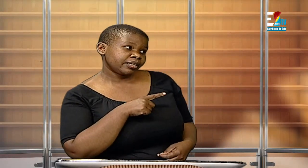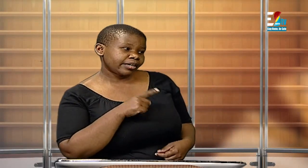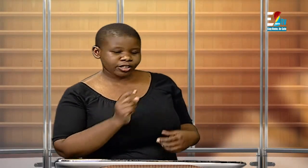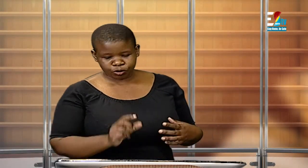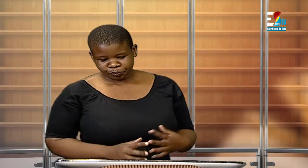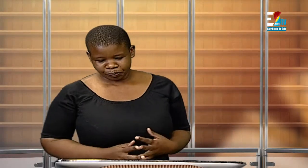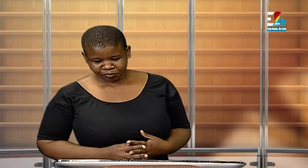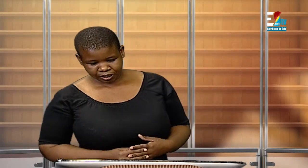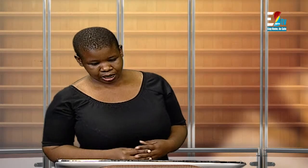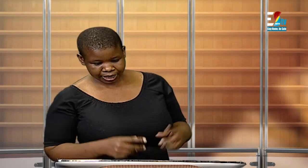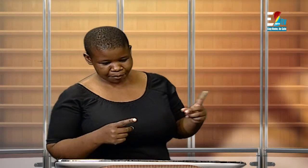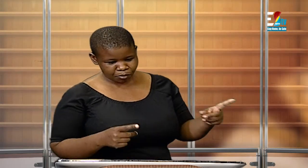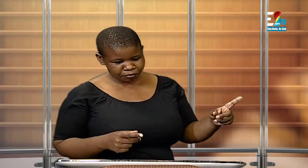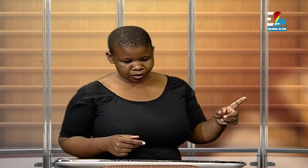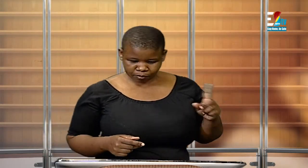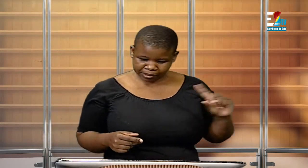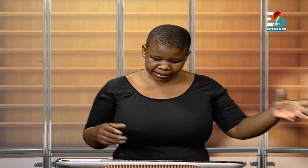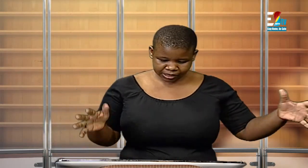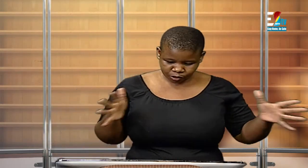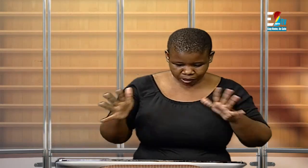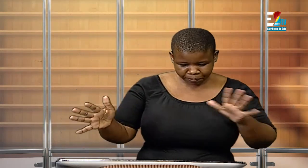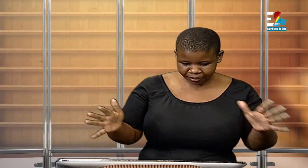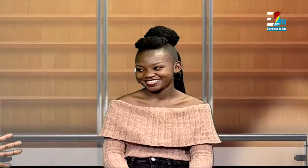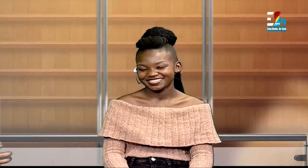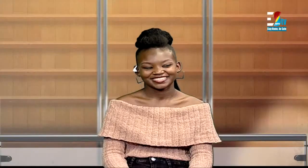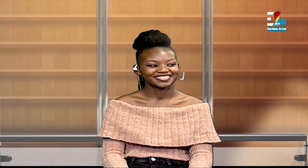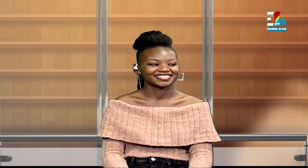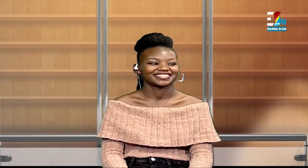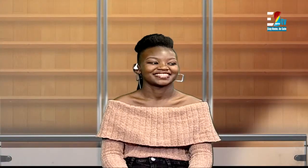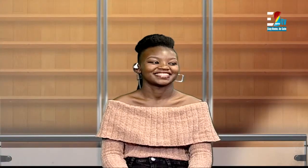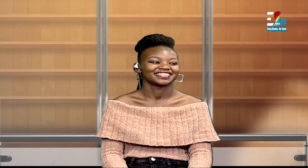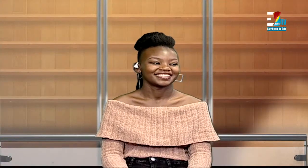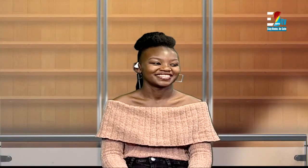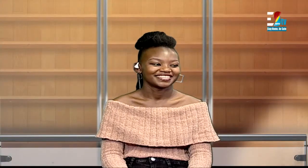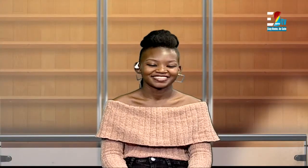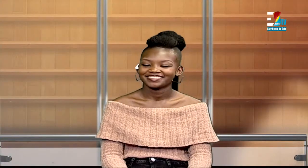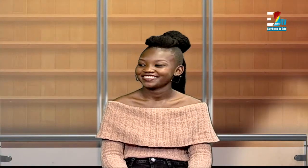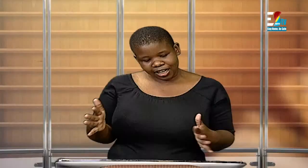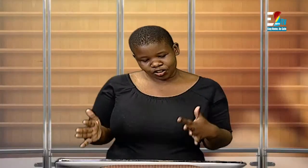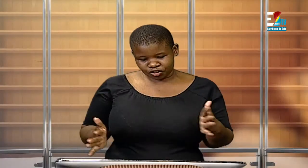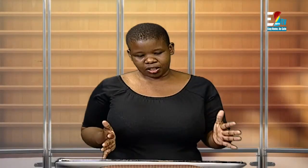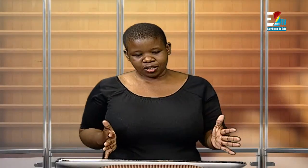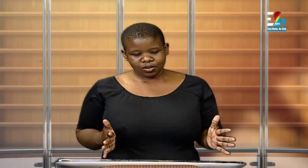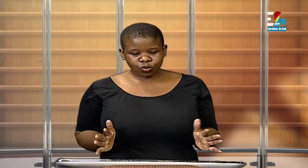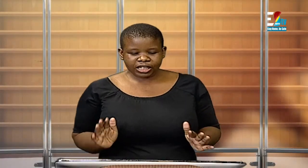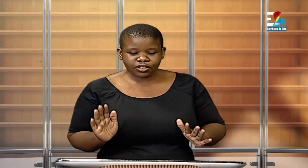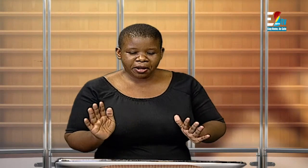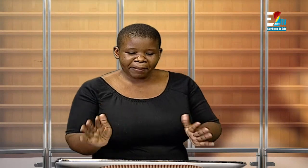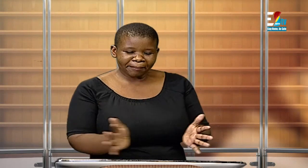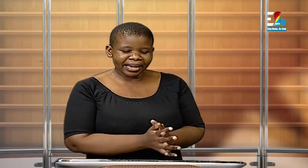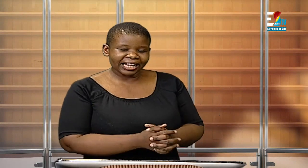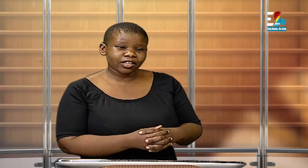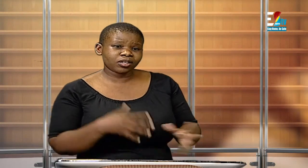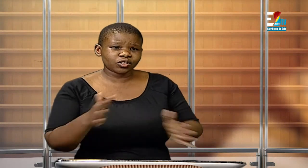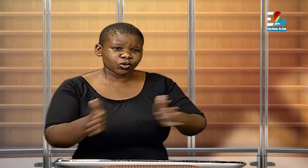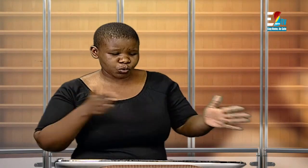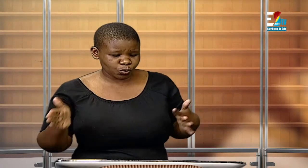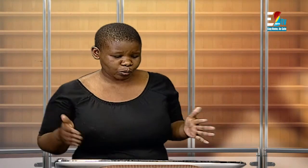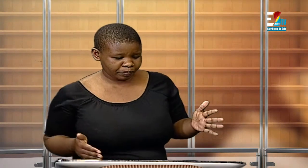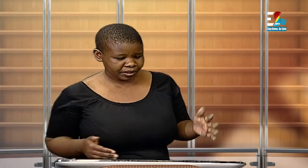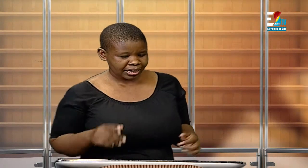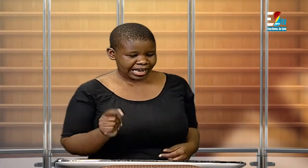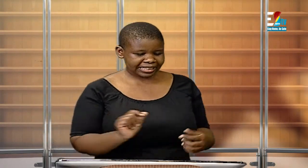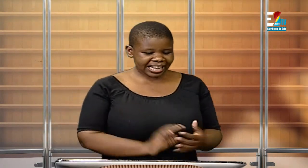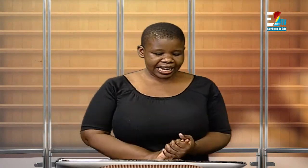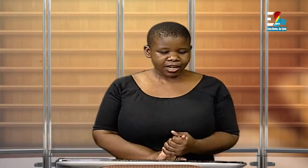Akayibambi sisilerato. Ngiyamuva babathe wabhimba. Asesiyimentele yena nje. Kusatoyibamba kahle khona